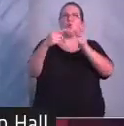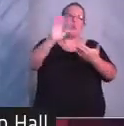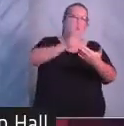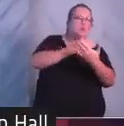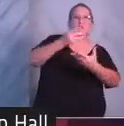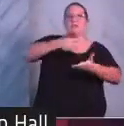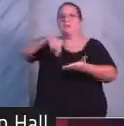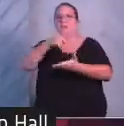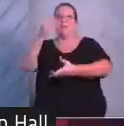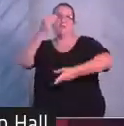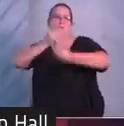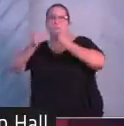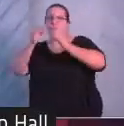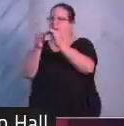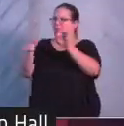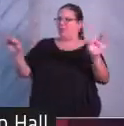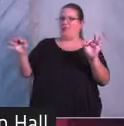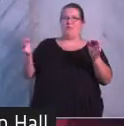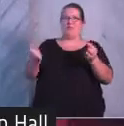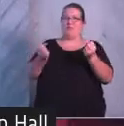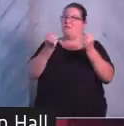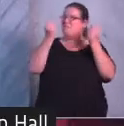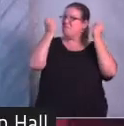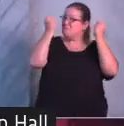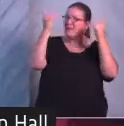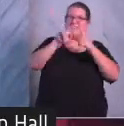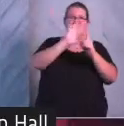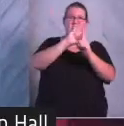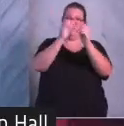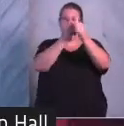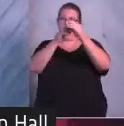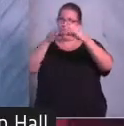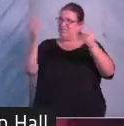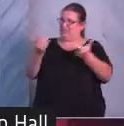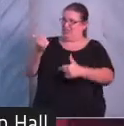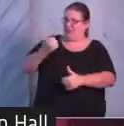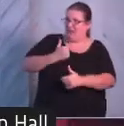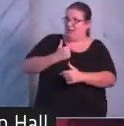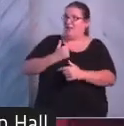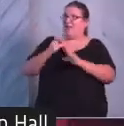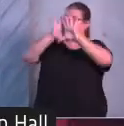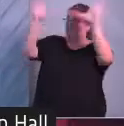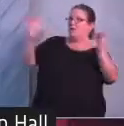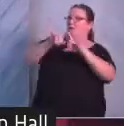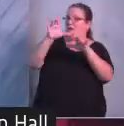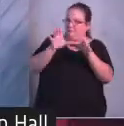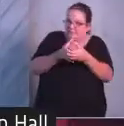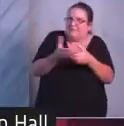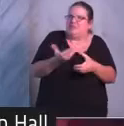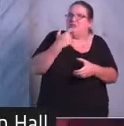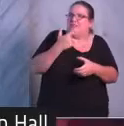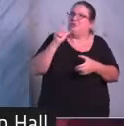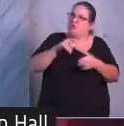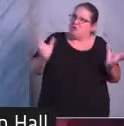food, and language of the hundreds of subcultures which not only form Canada, but form Kingston should be encouraged. I think this